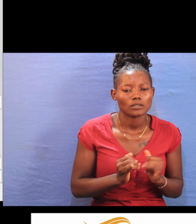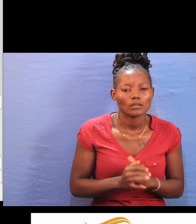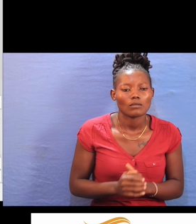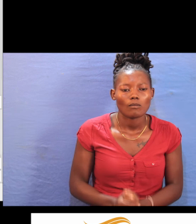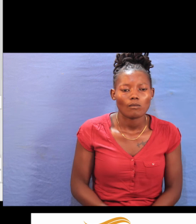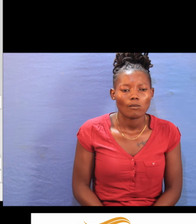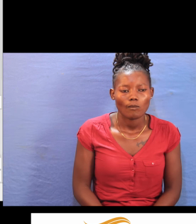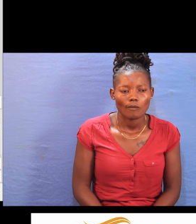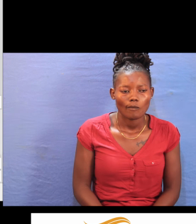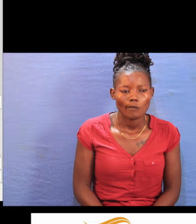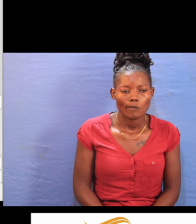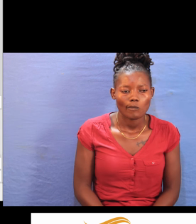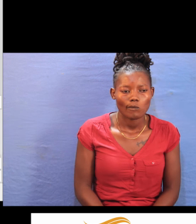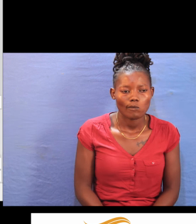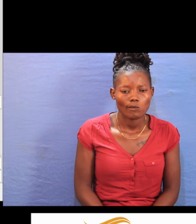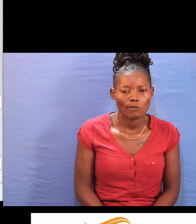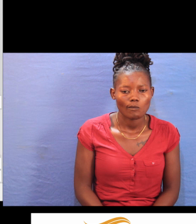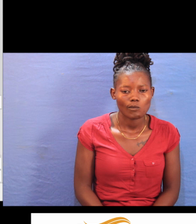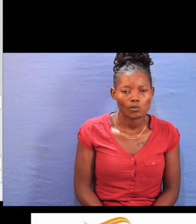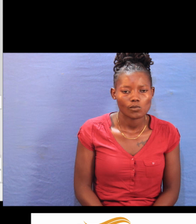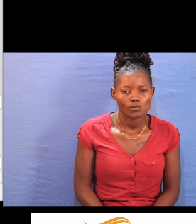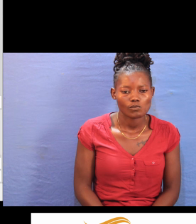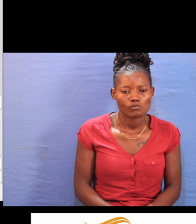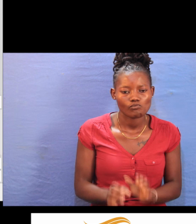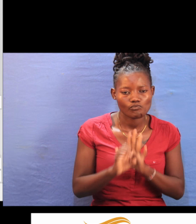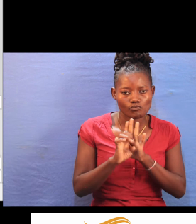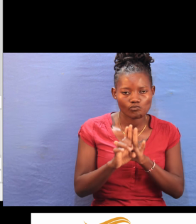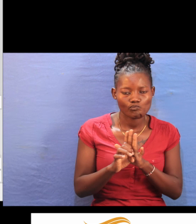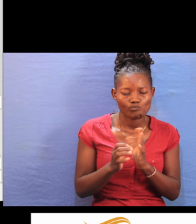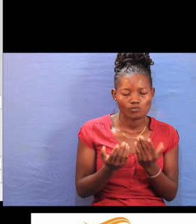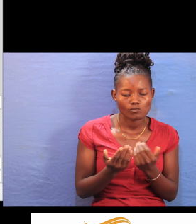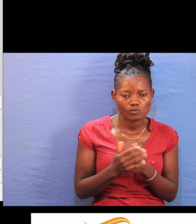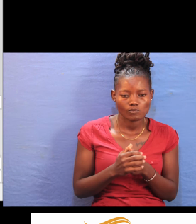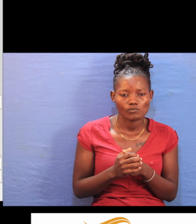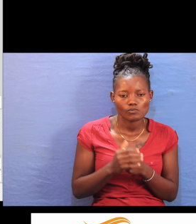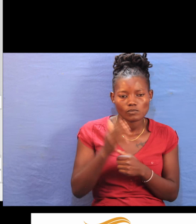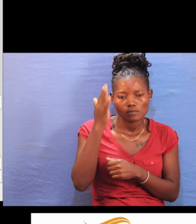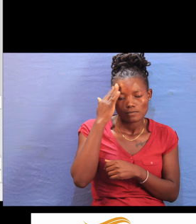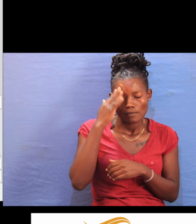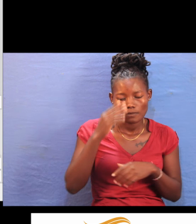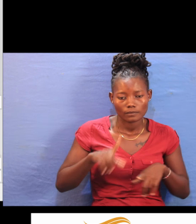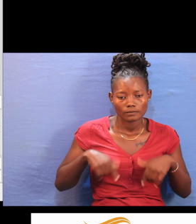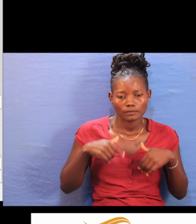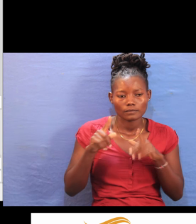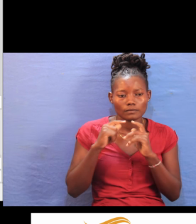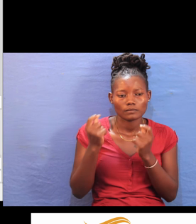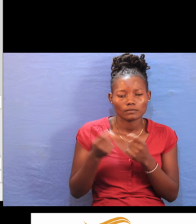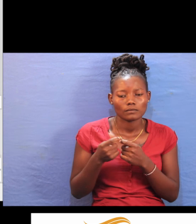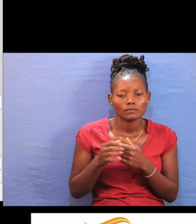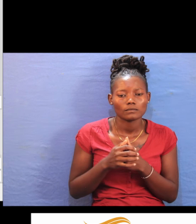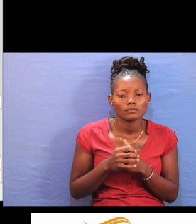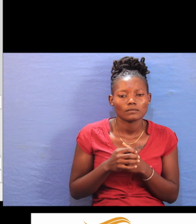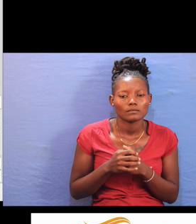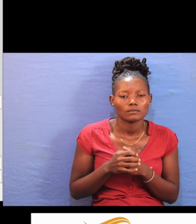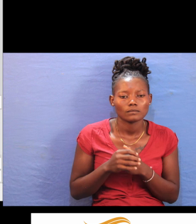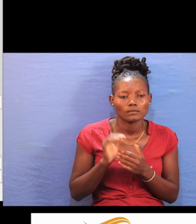We adapt differently. Athletes are different. So we need to take all these things into consideration,